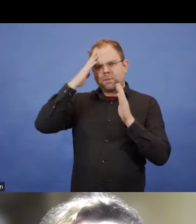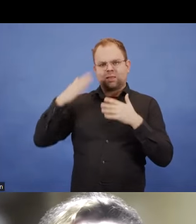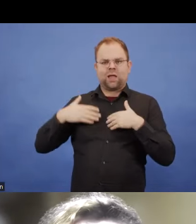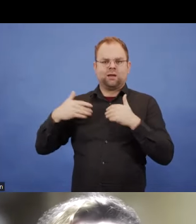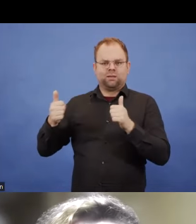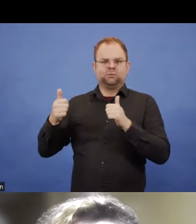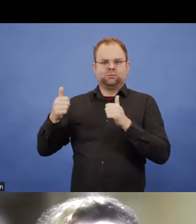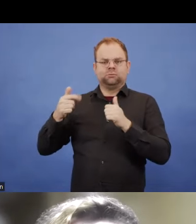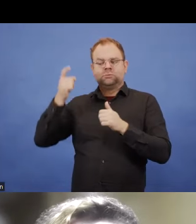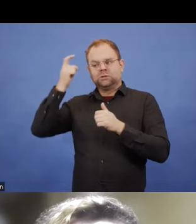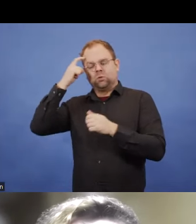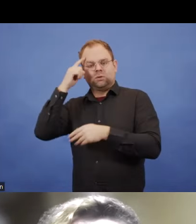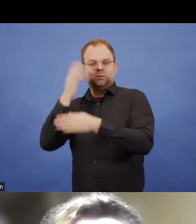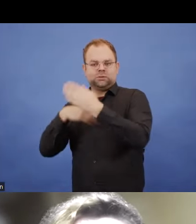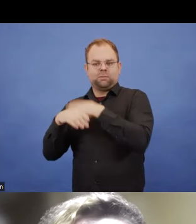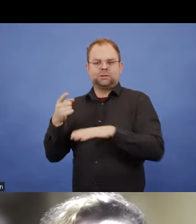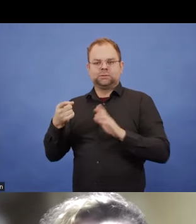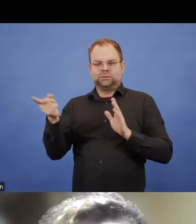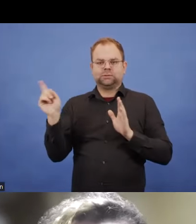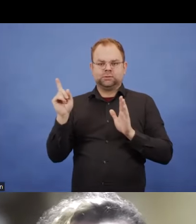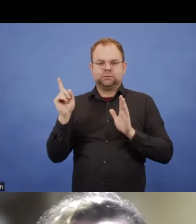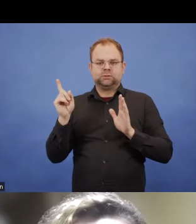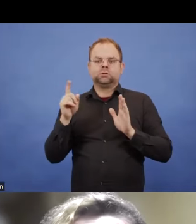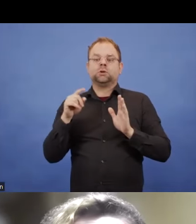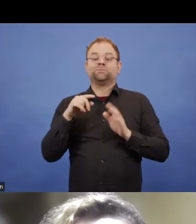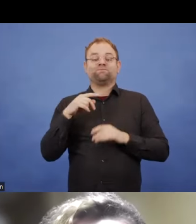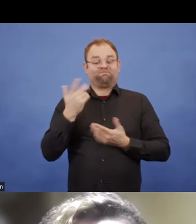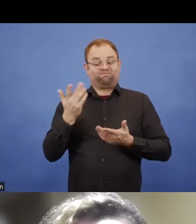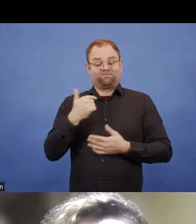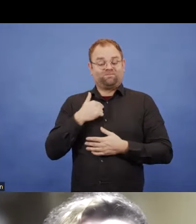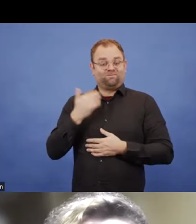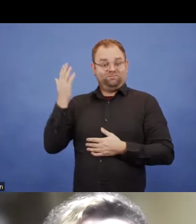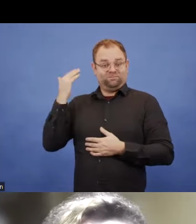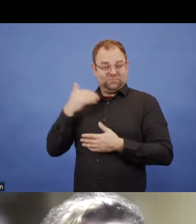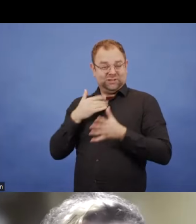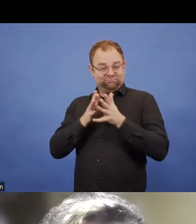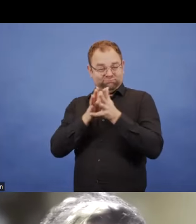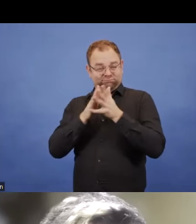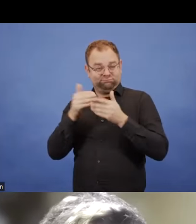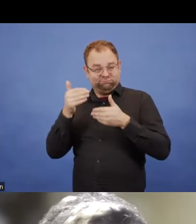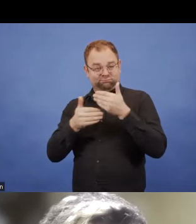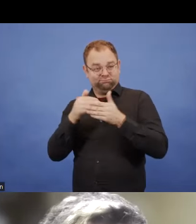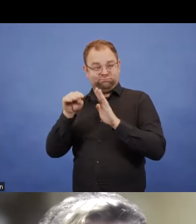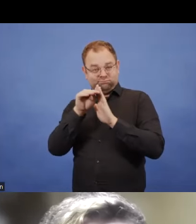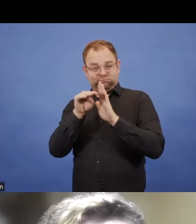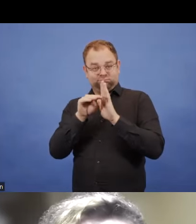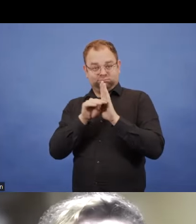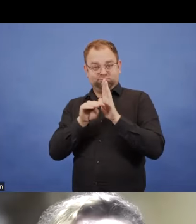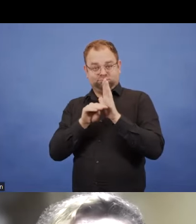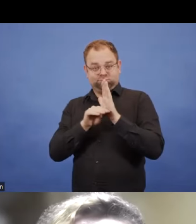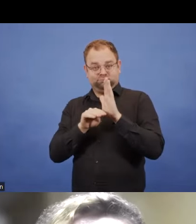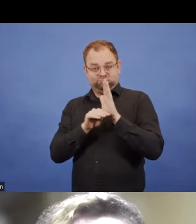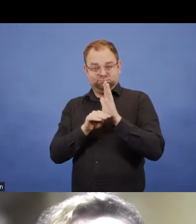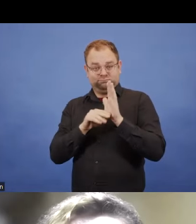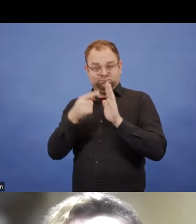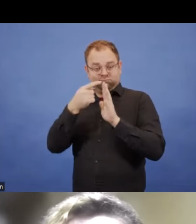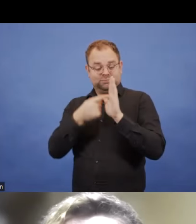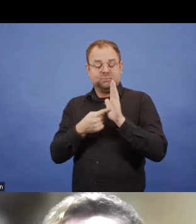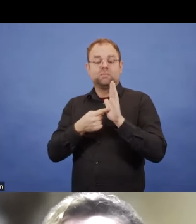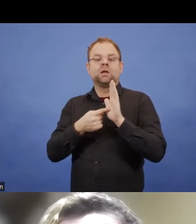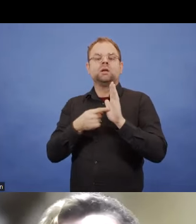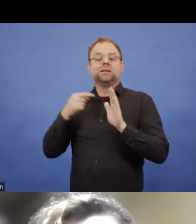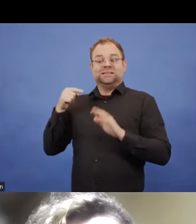is very much based on the individual's ability to articulate their story. As I said,